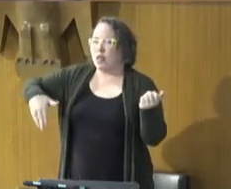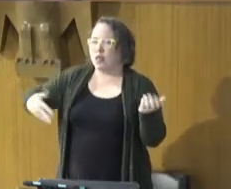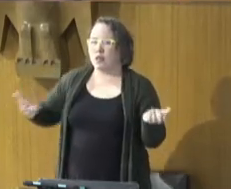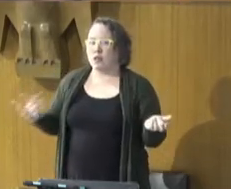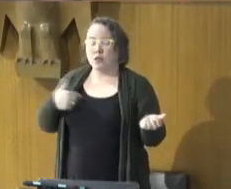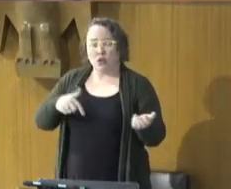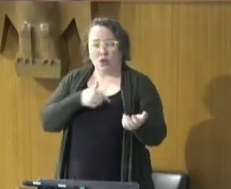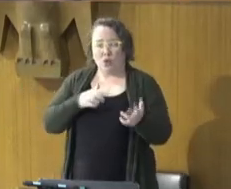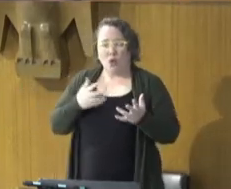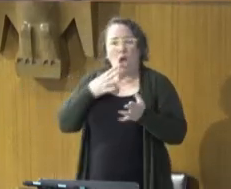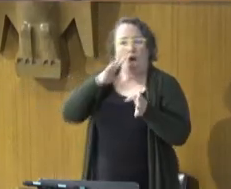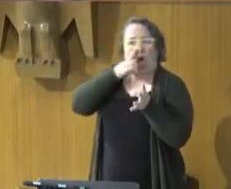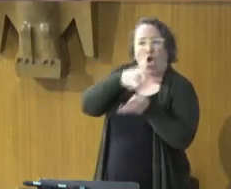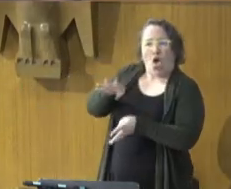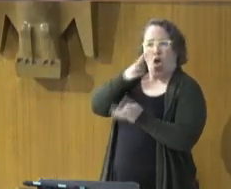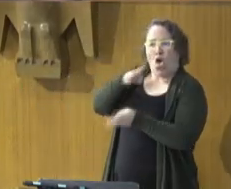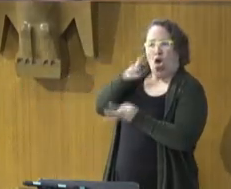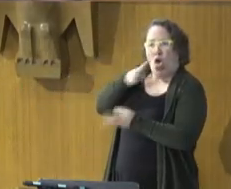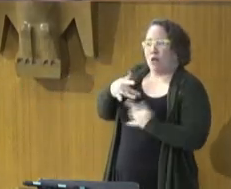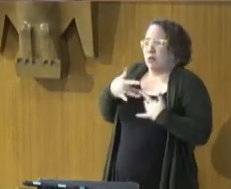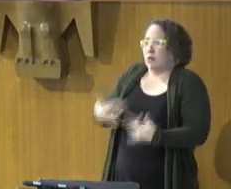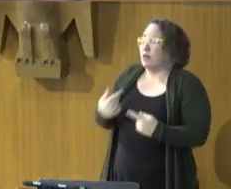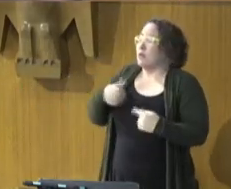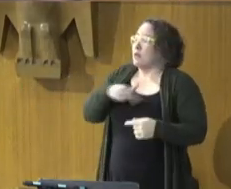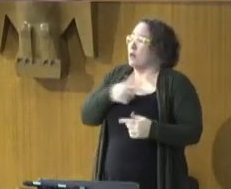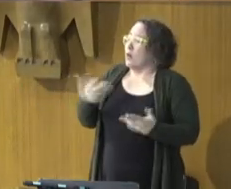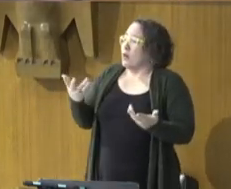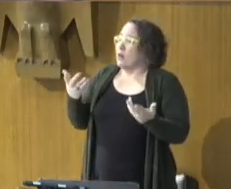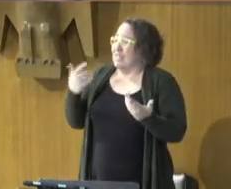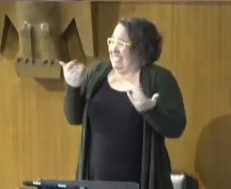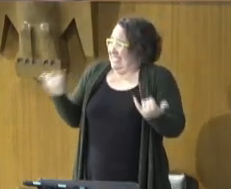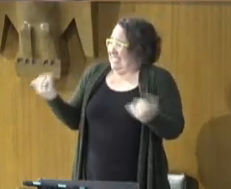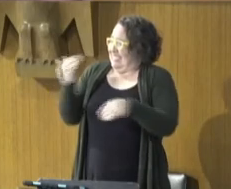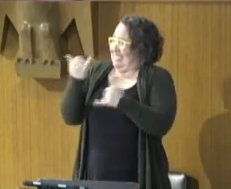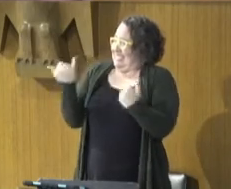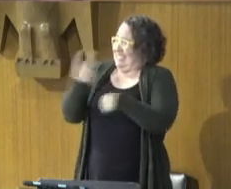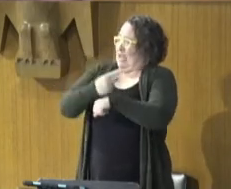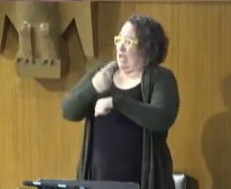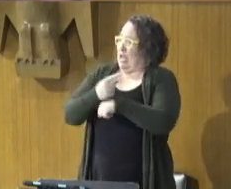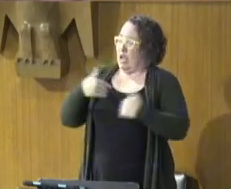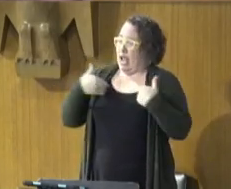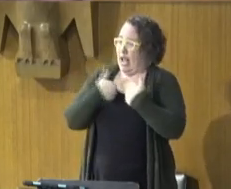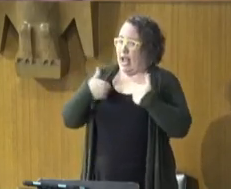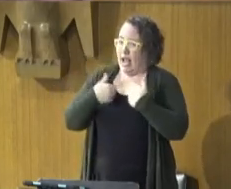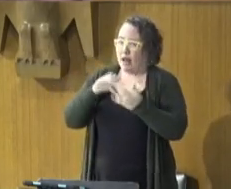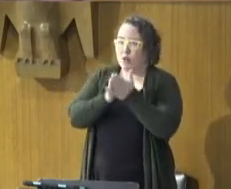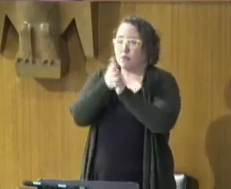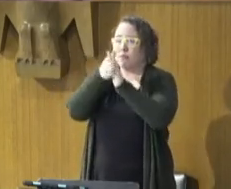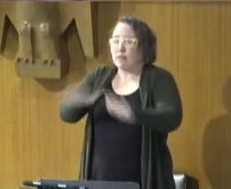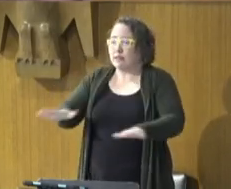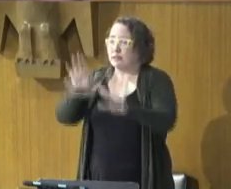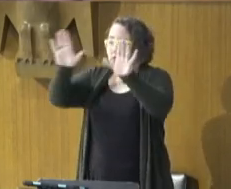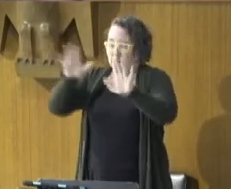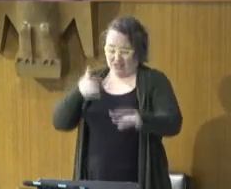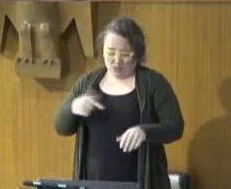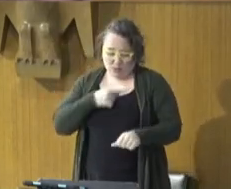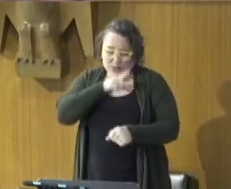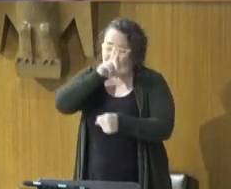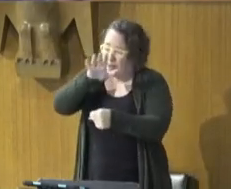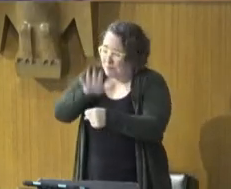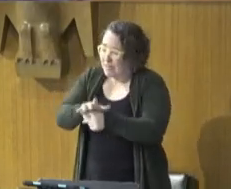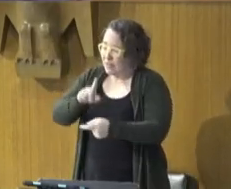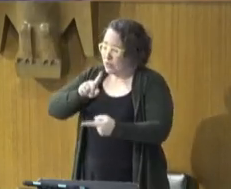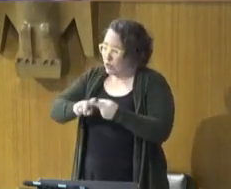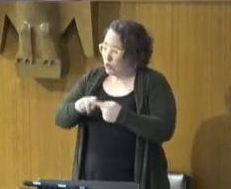live among us. On this Animal Blessing Sunday, may we commit ourselves once again to